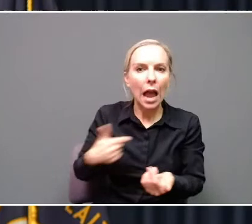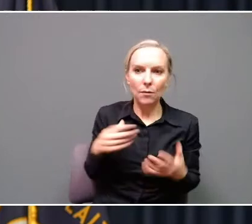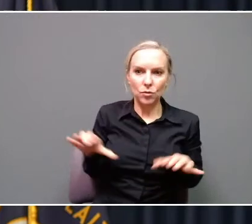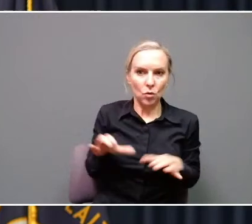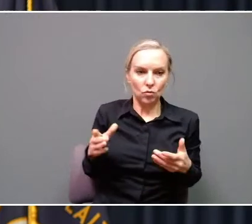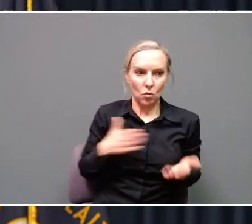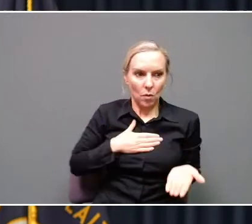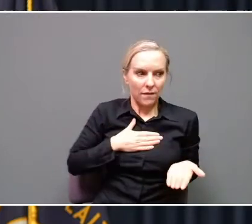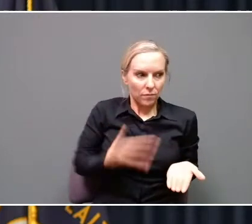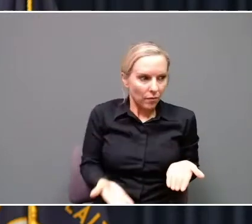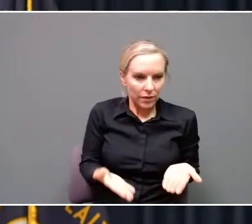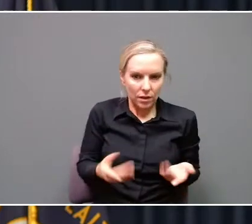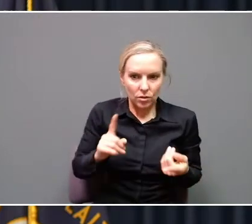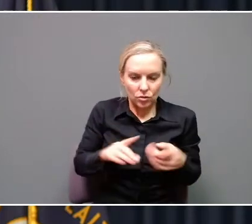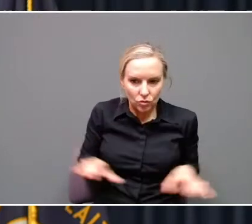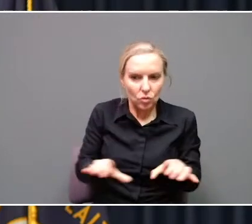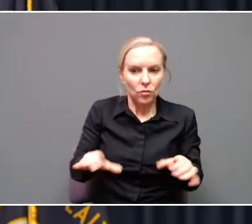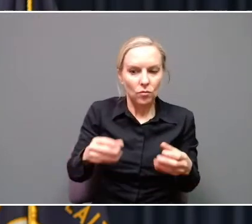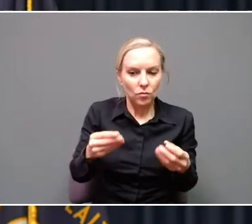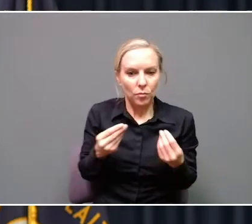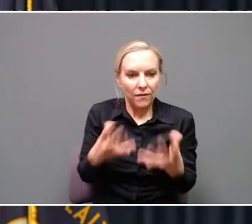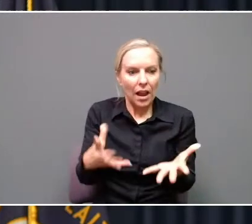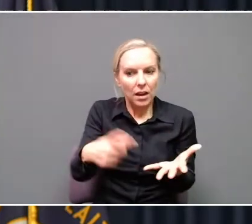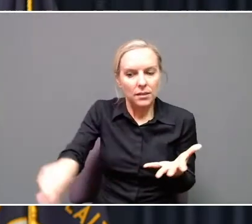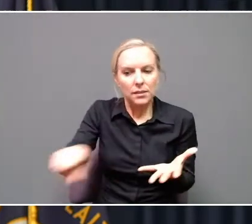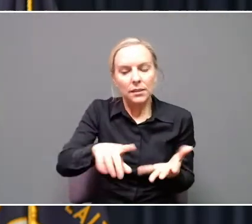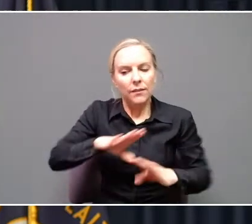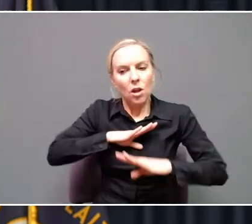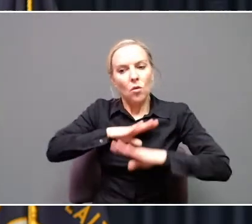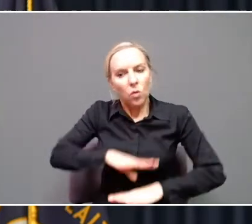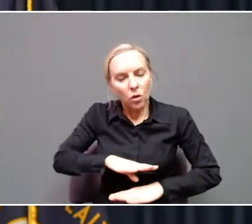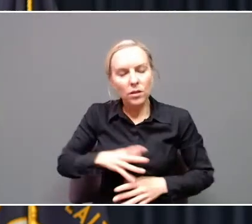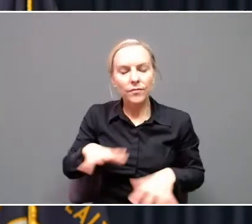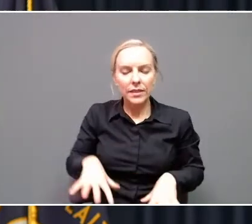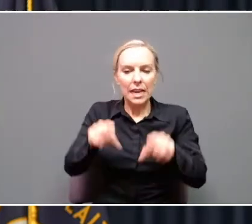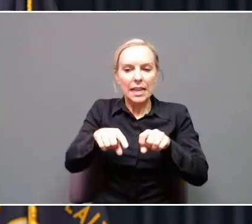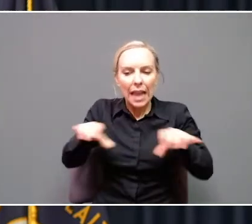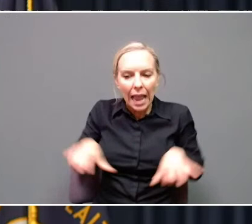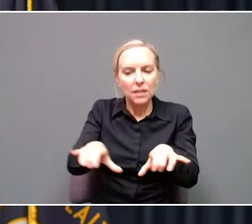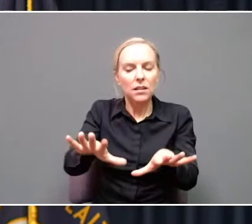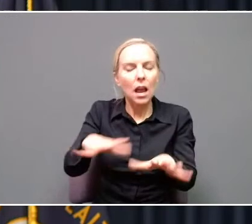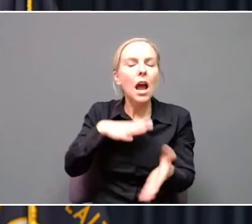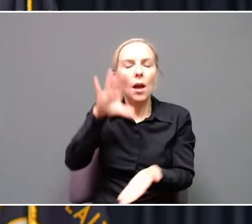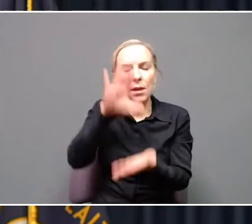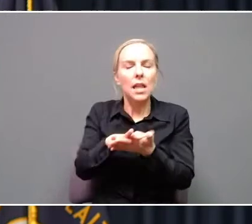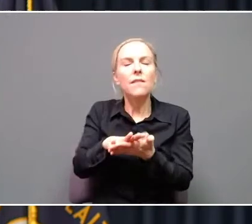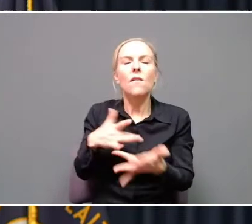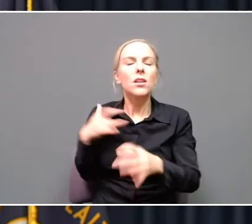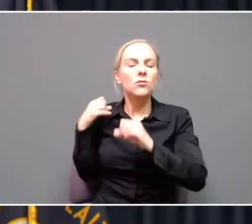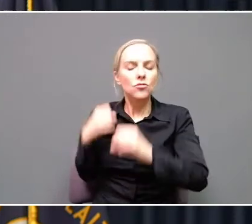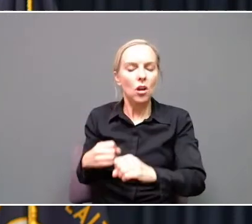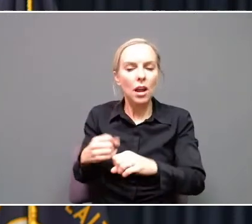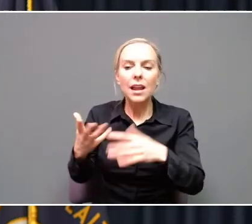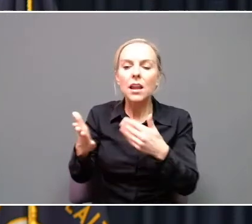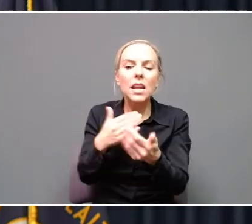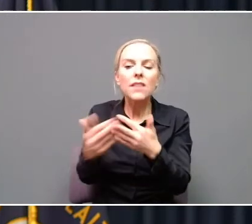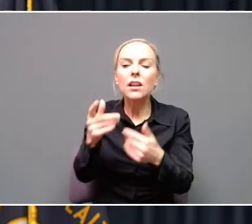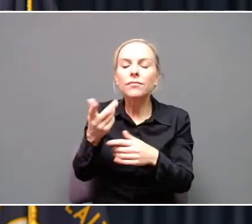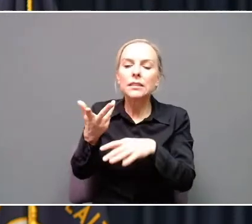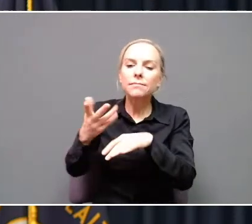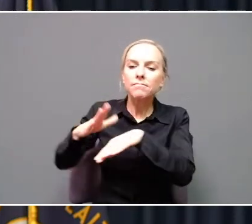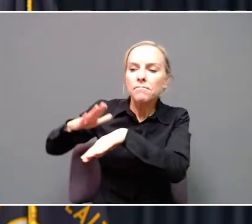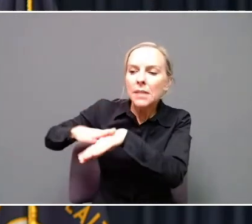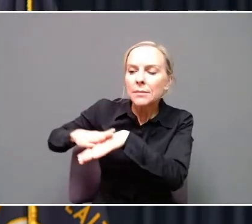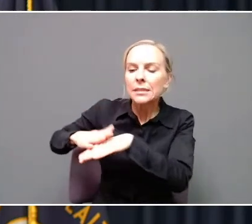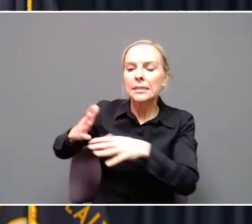even if it's minimal. So today, I'm taking this action because I believe strongly that even minimal relief is better than